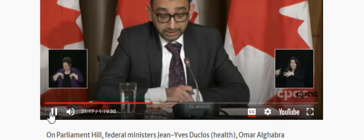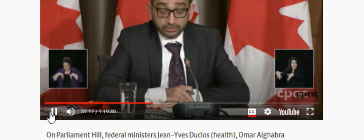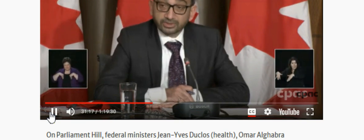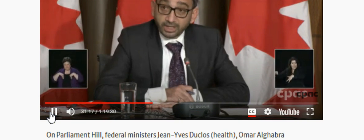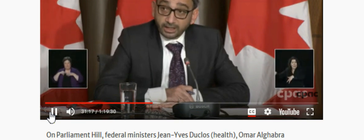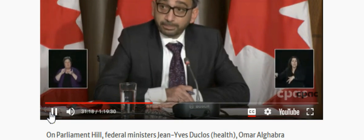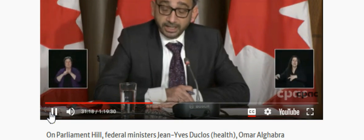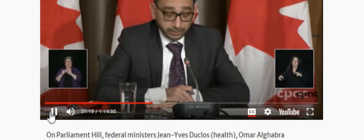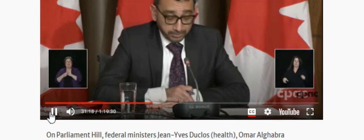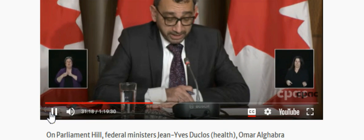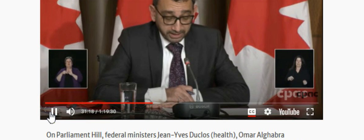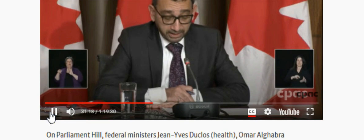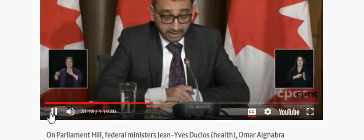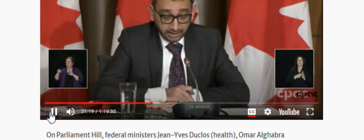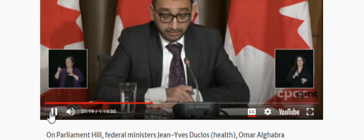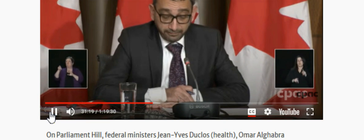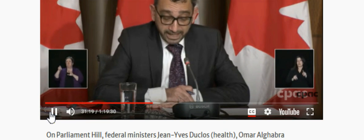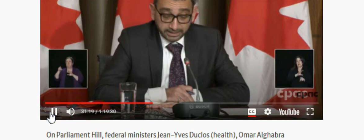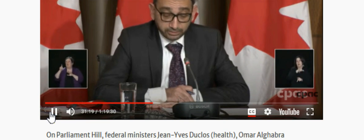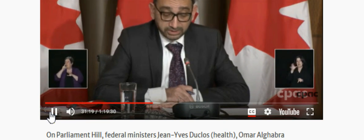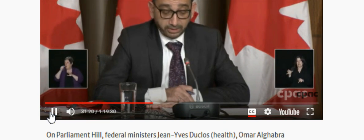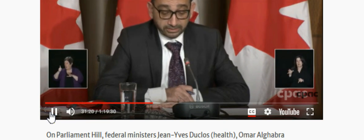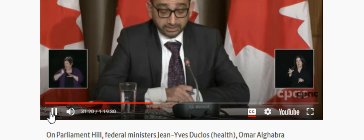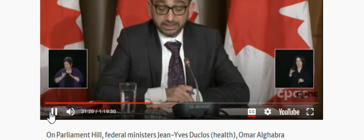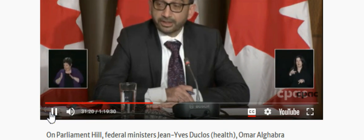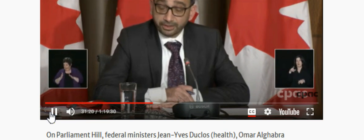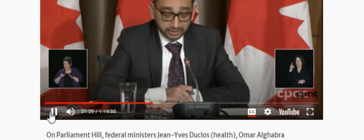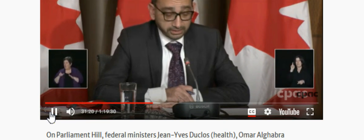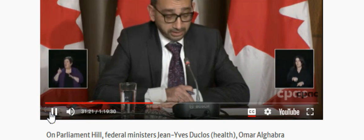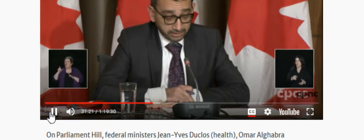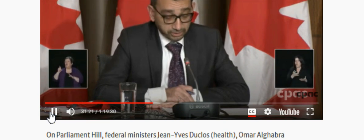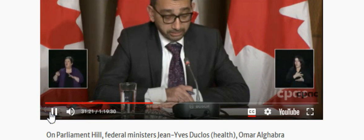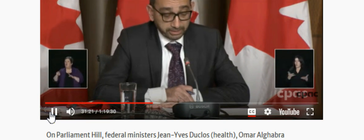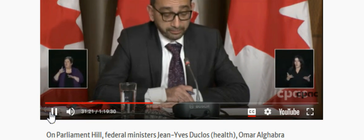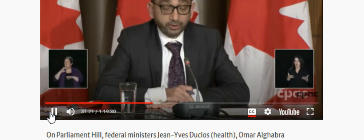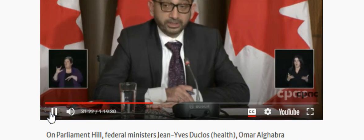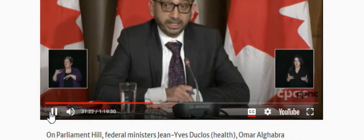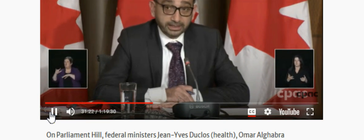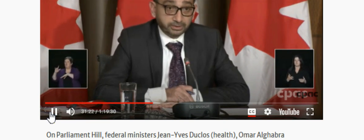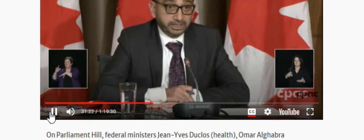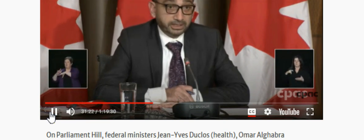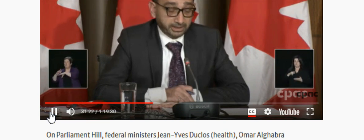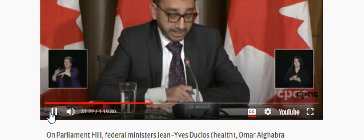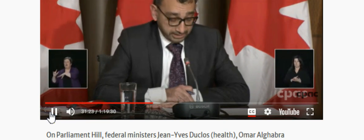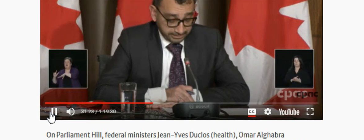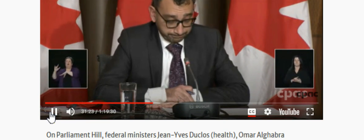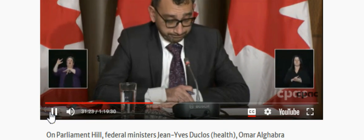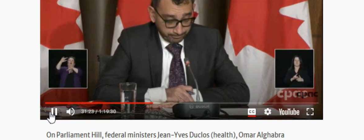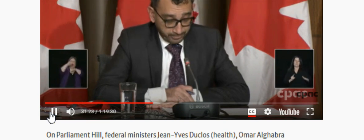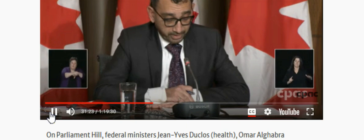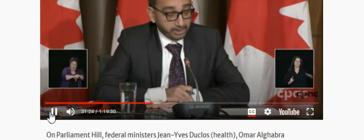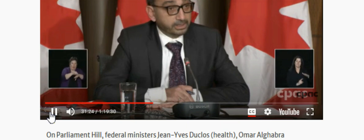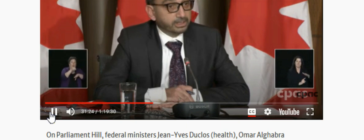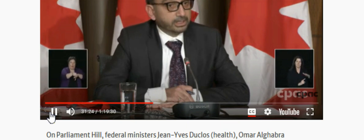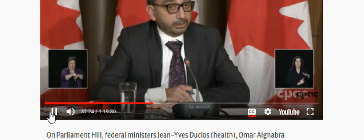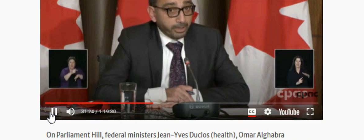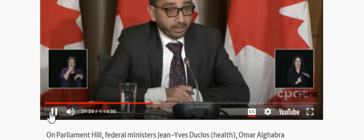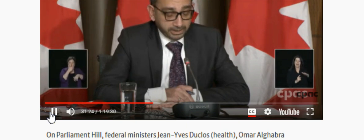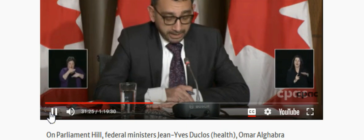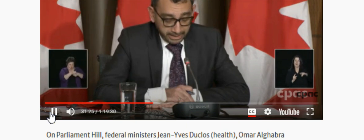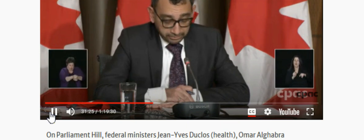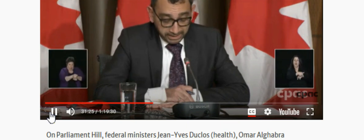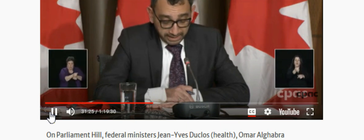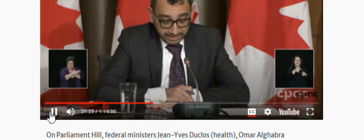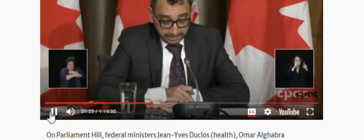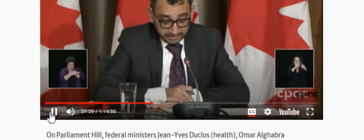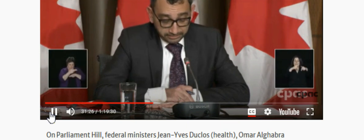Canadians will need to stop and obtain valid results in a third country before entering Canada.